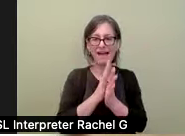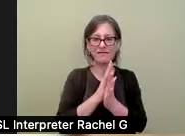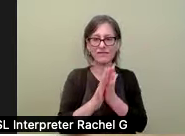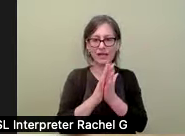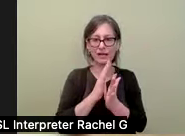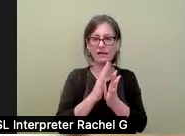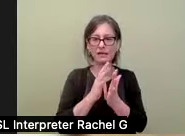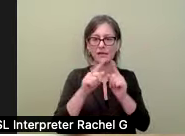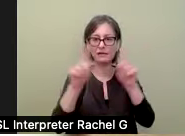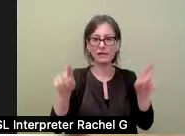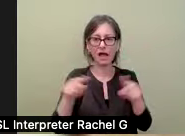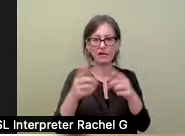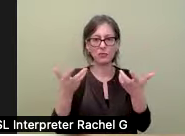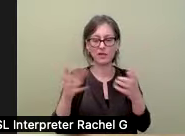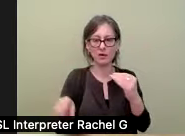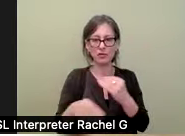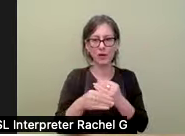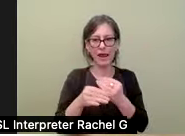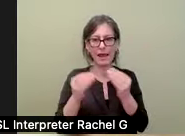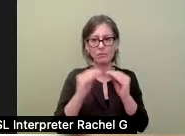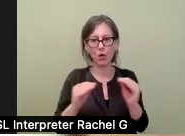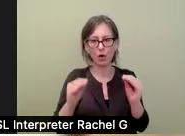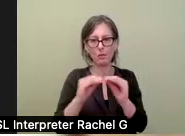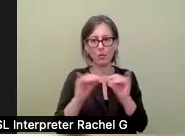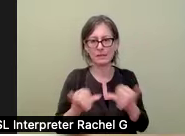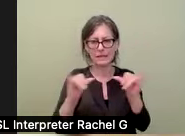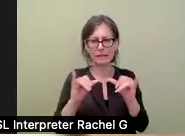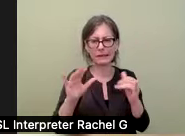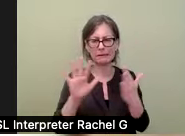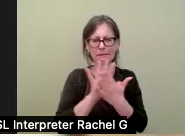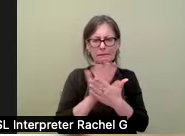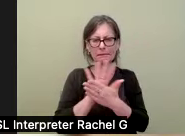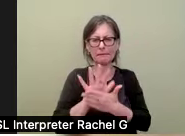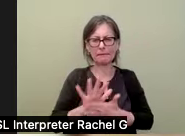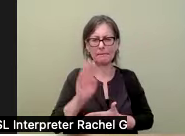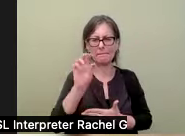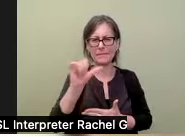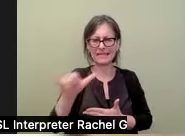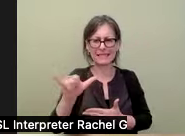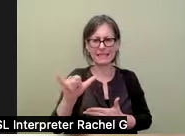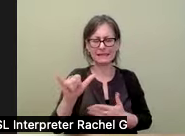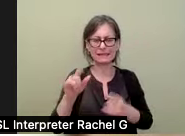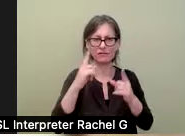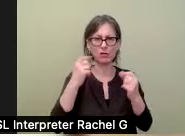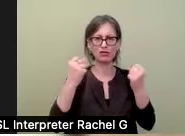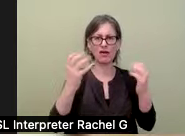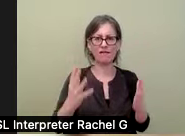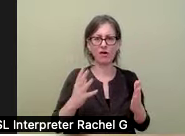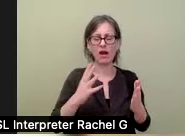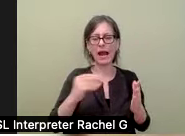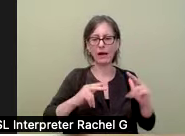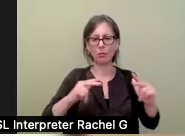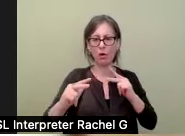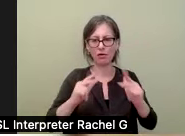concern was that adding even more traditional signage would further clutter the visual field for drivers and